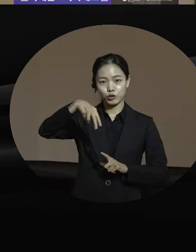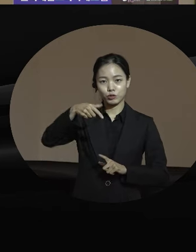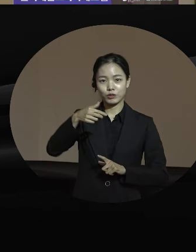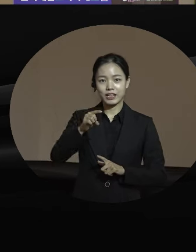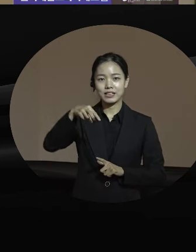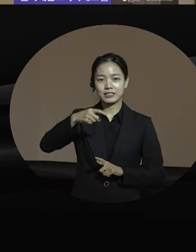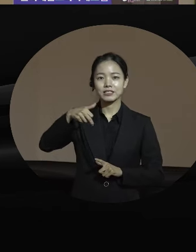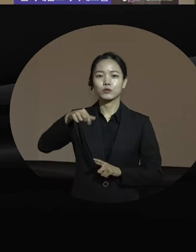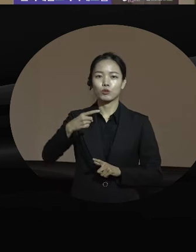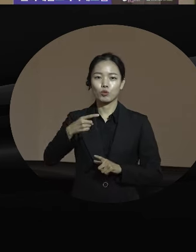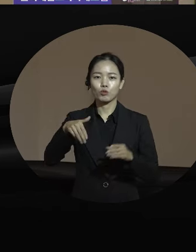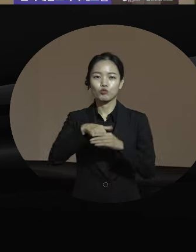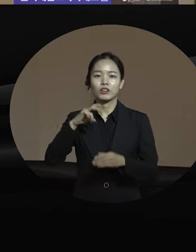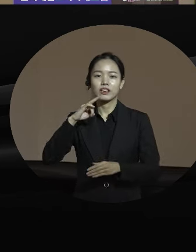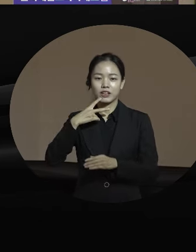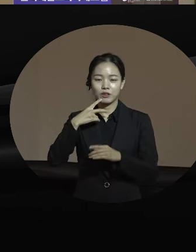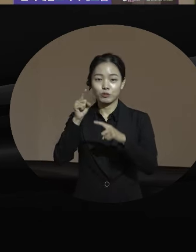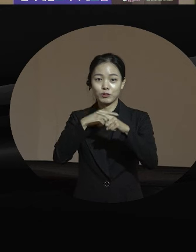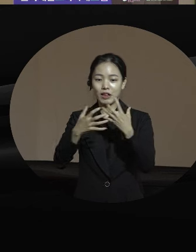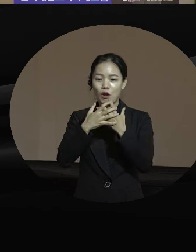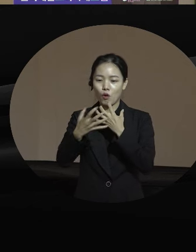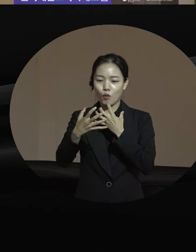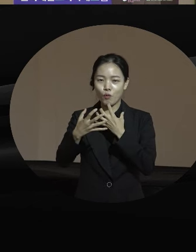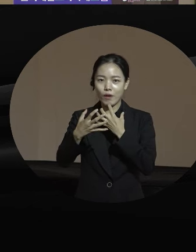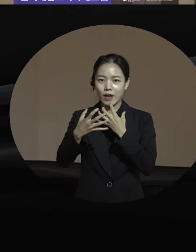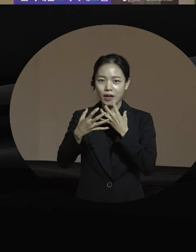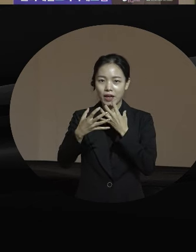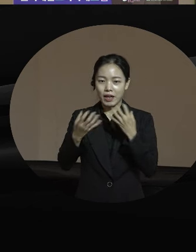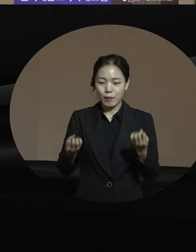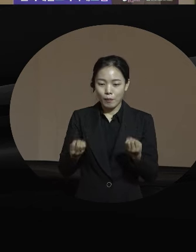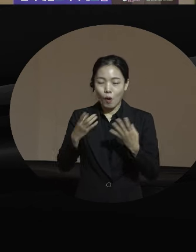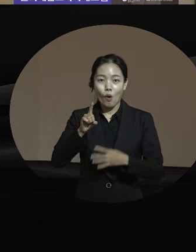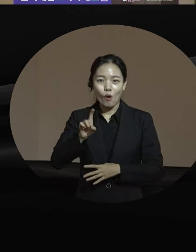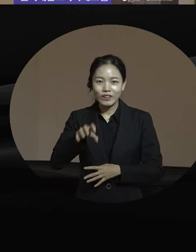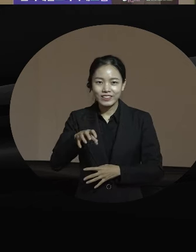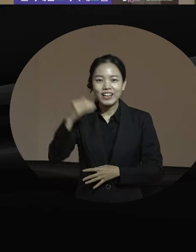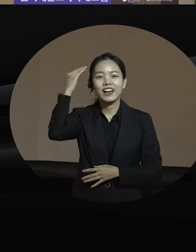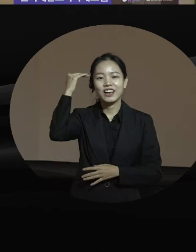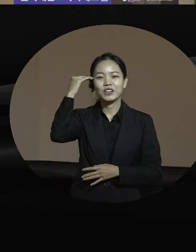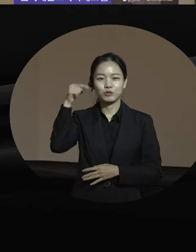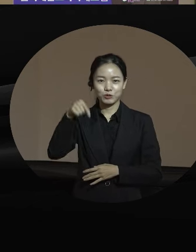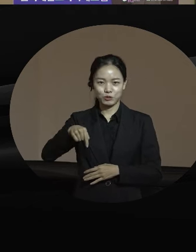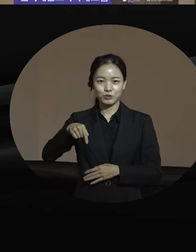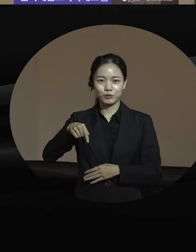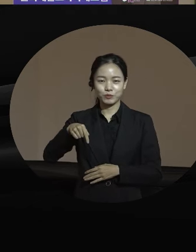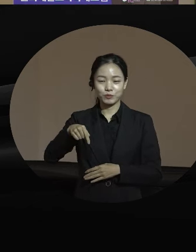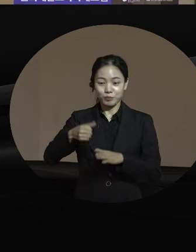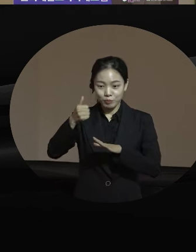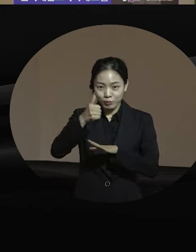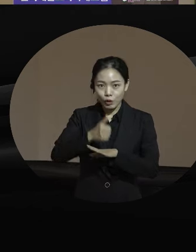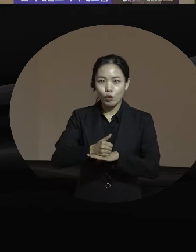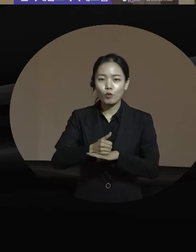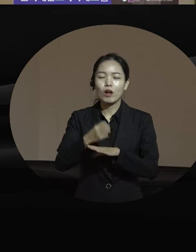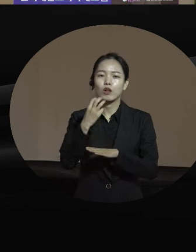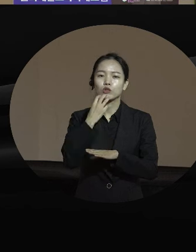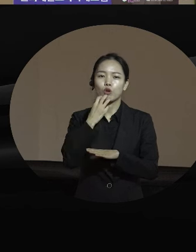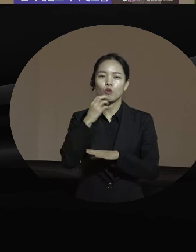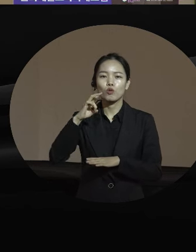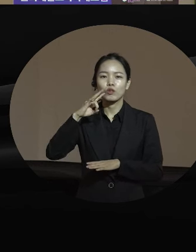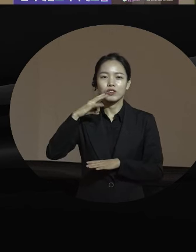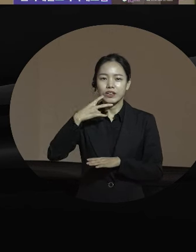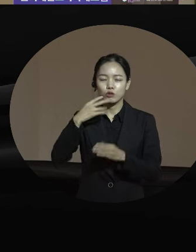Korea. As a result, the Seoul Agenda, Goals for the Development of Arts Education, was adopted. The